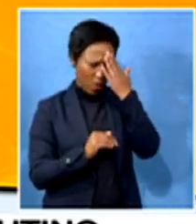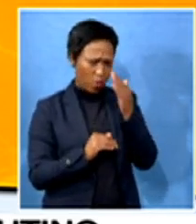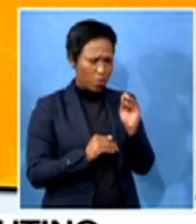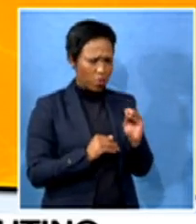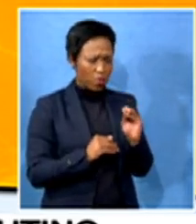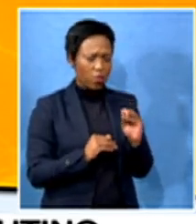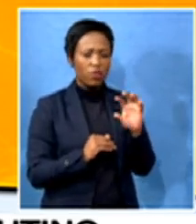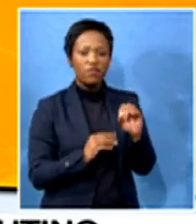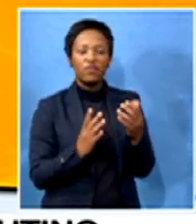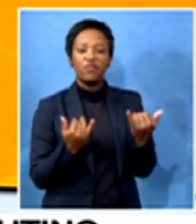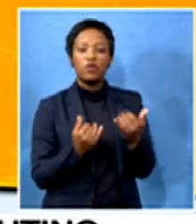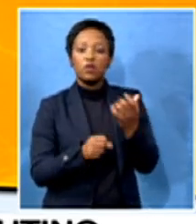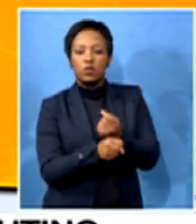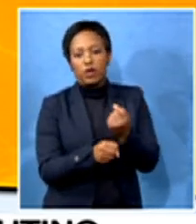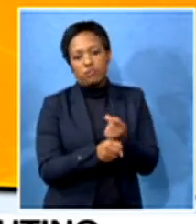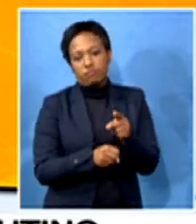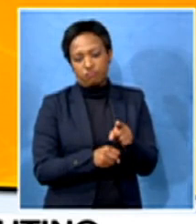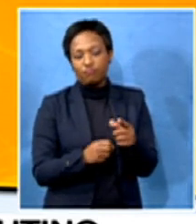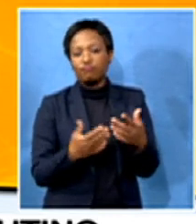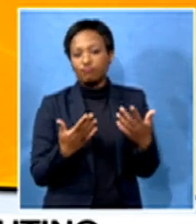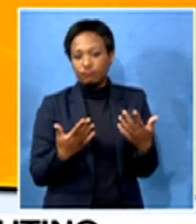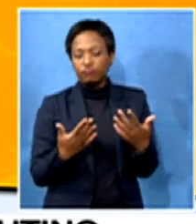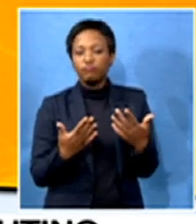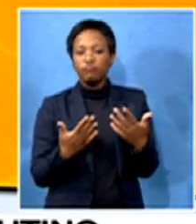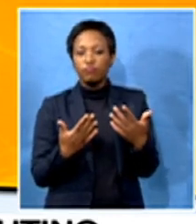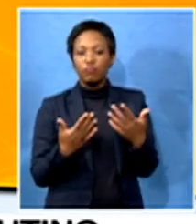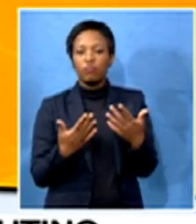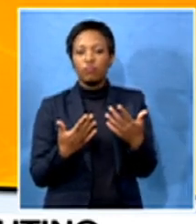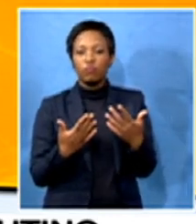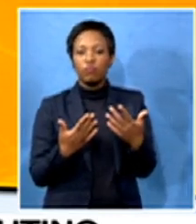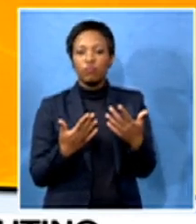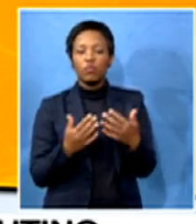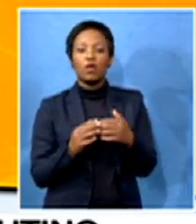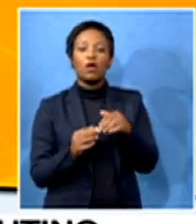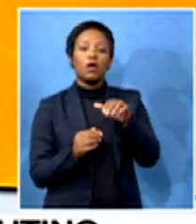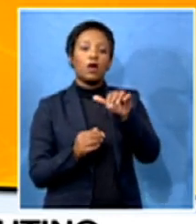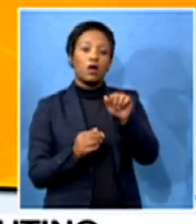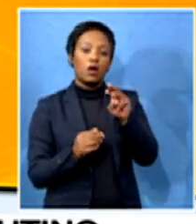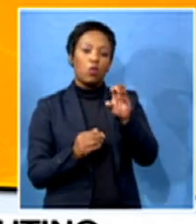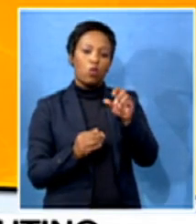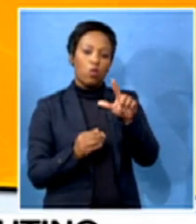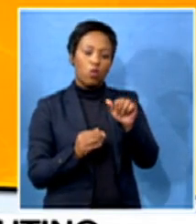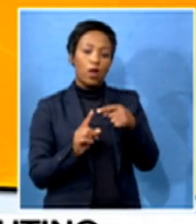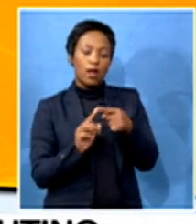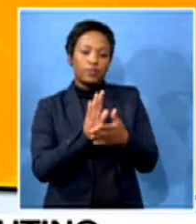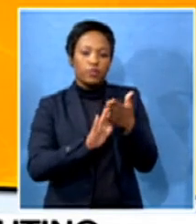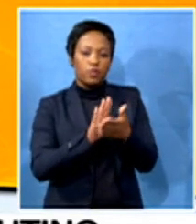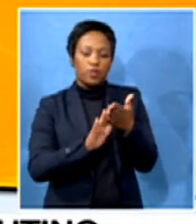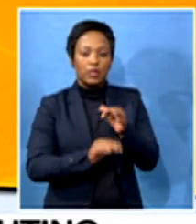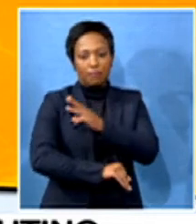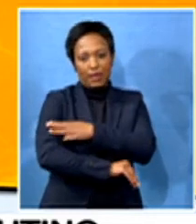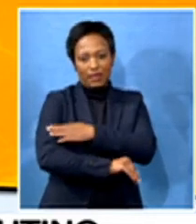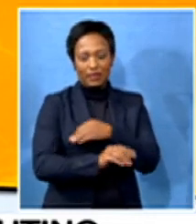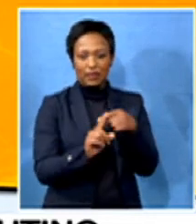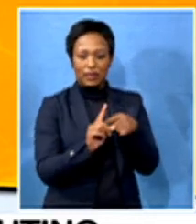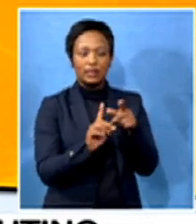also working on this, and that is Itunuoluwa Awolu, who is the operations manager, and she talks